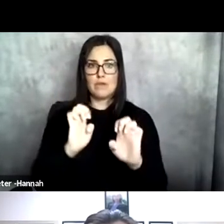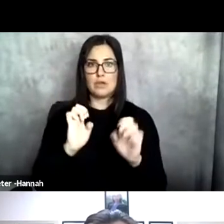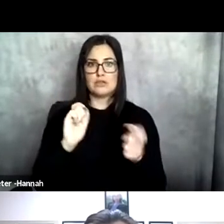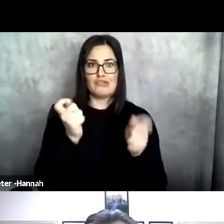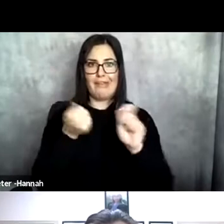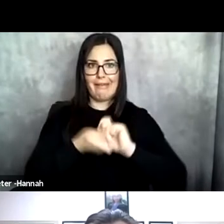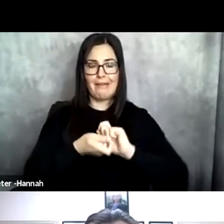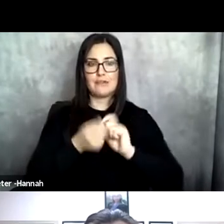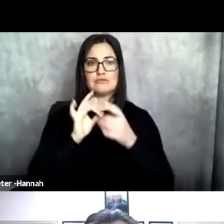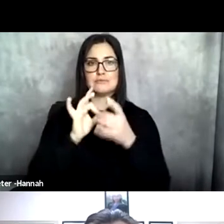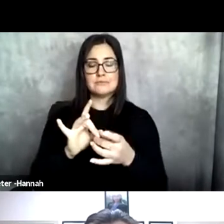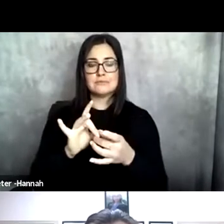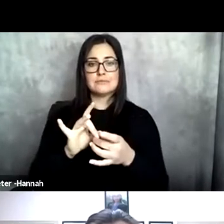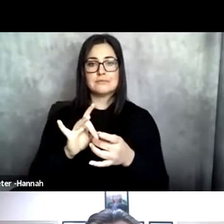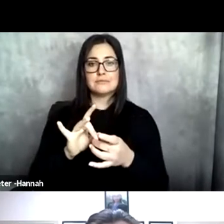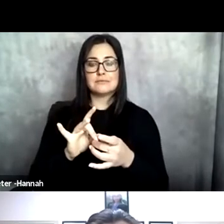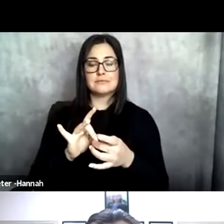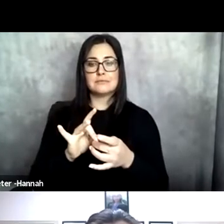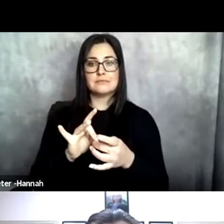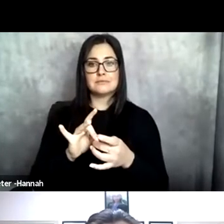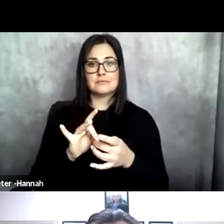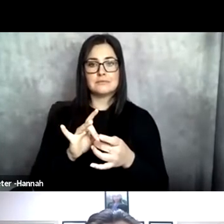effort, legislative effort around